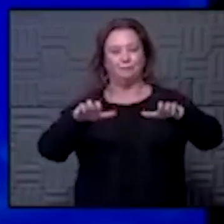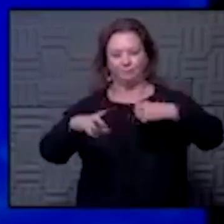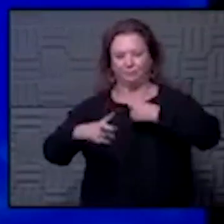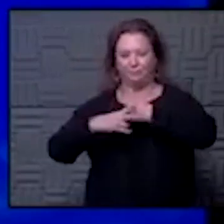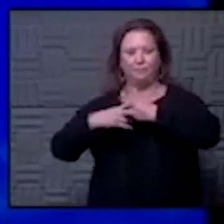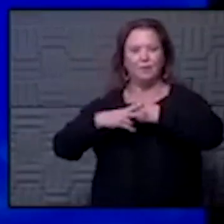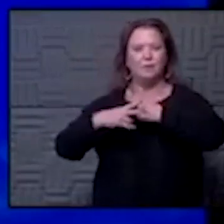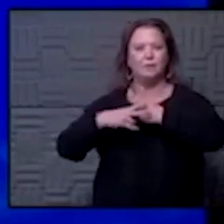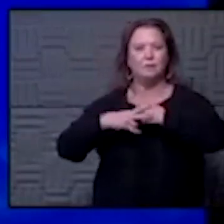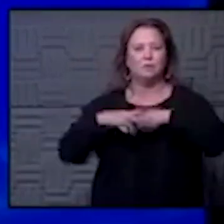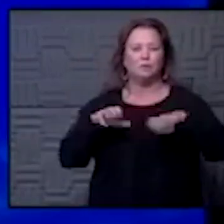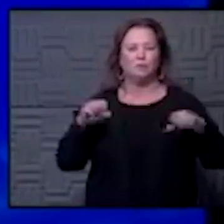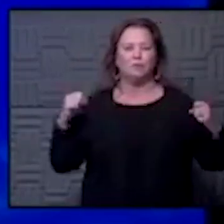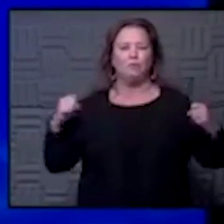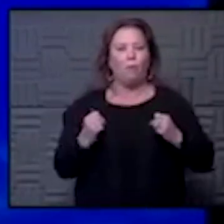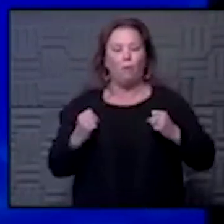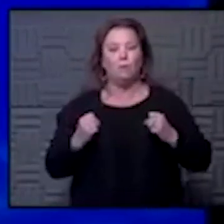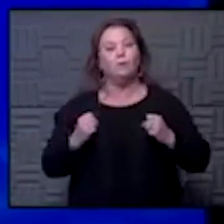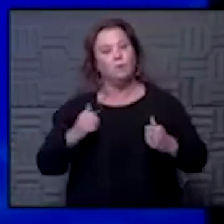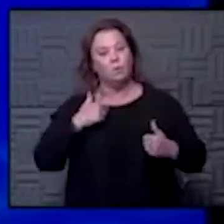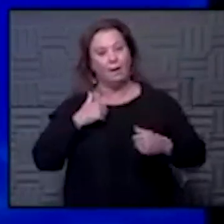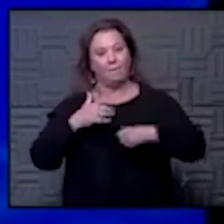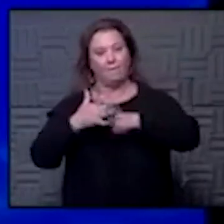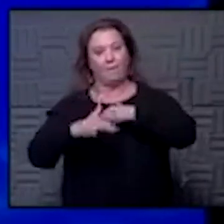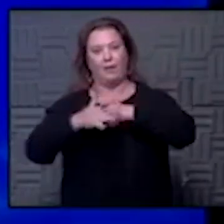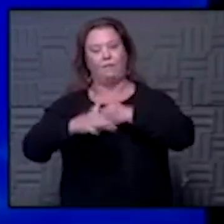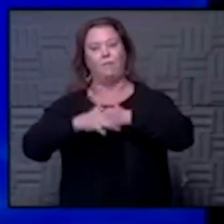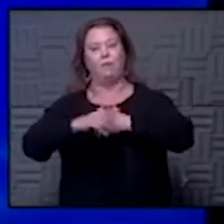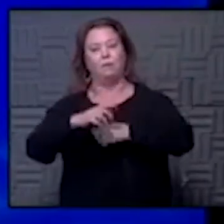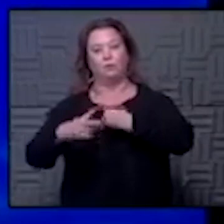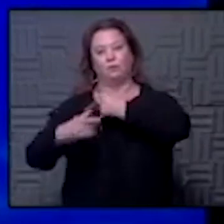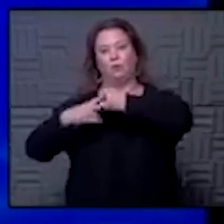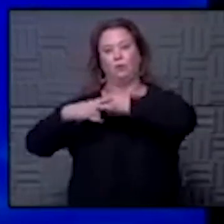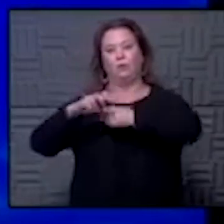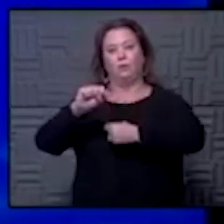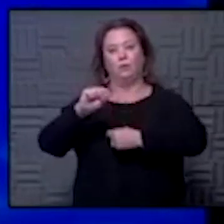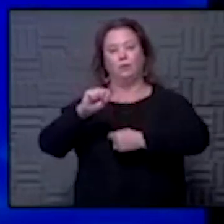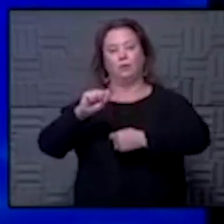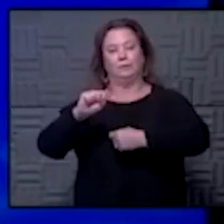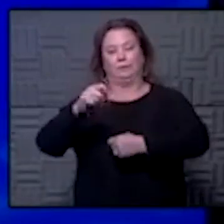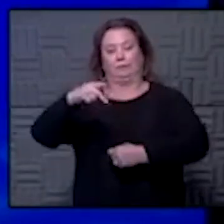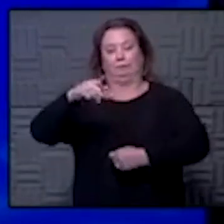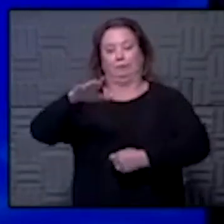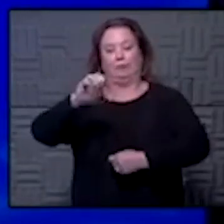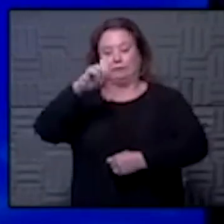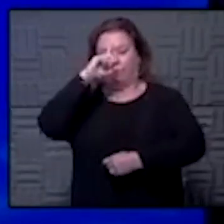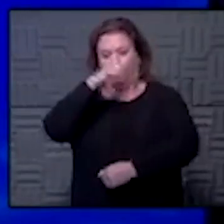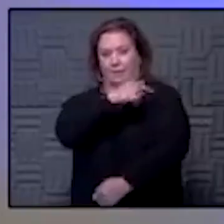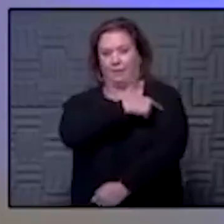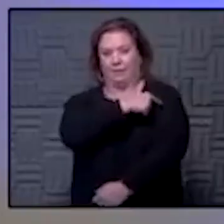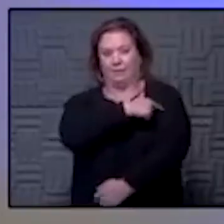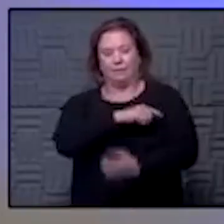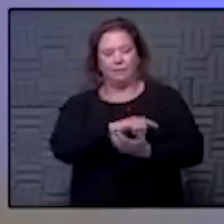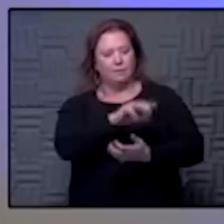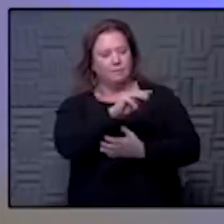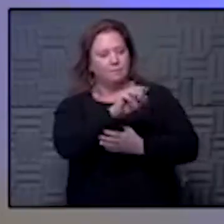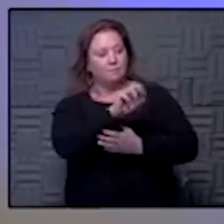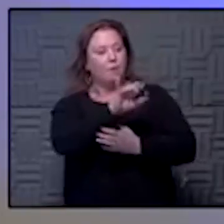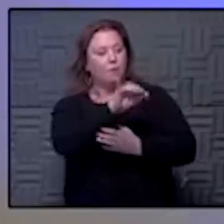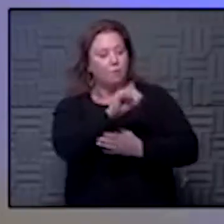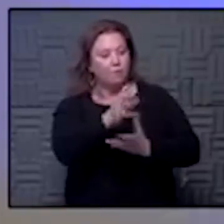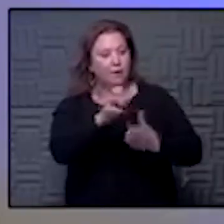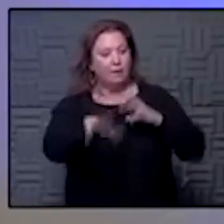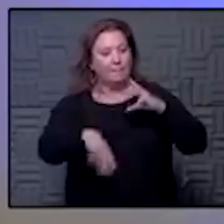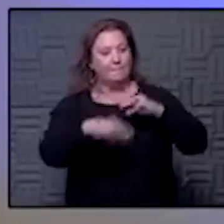at very cold temperatures anyway. So we have storage space for the vaccines. Mario, any things you want to offer about that?